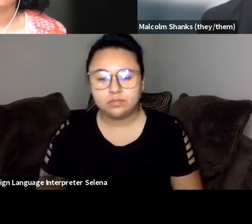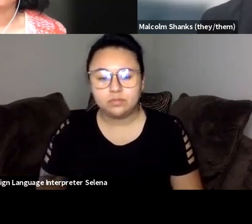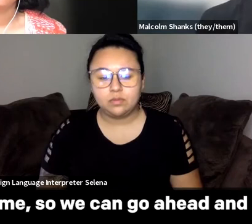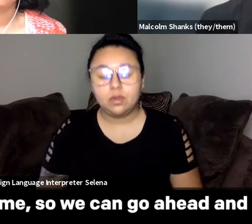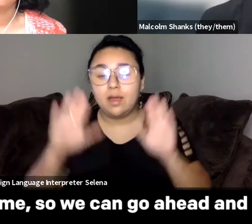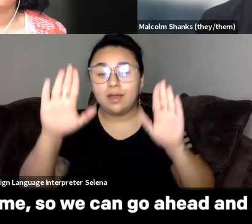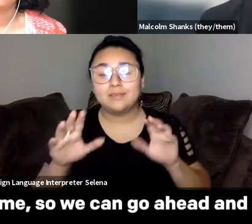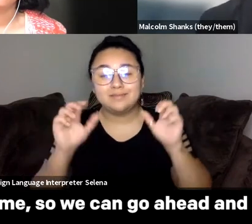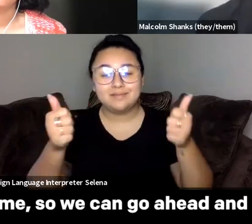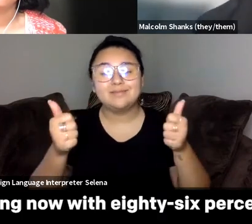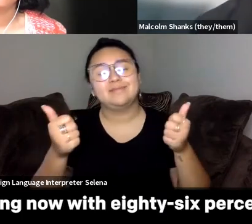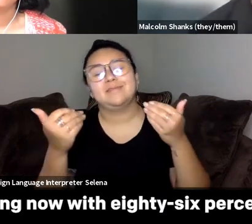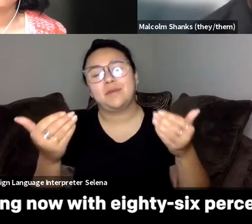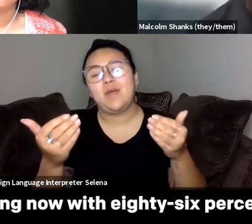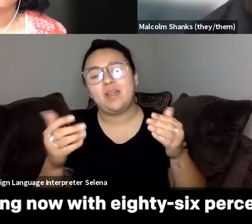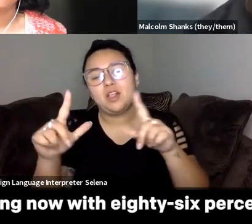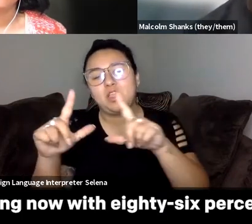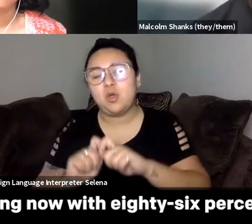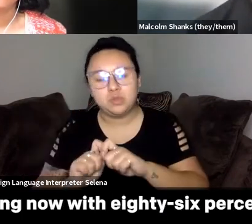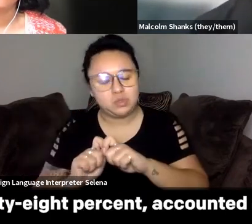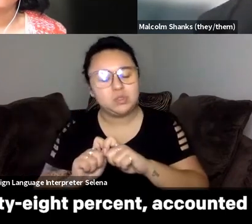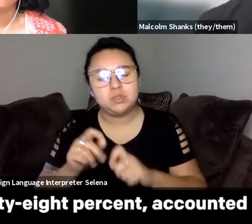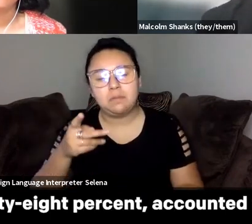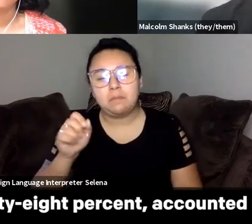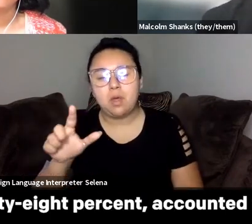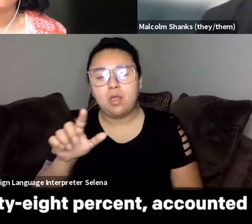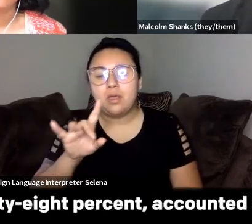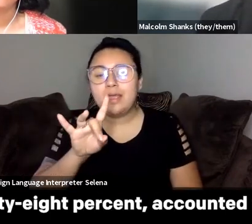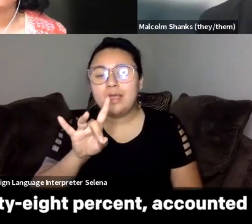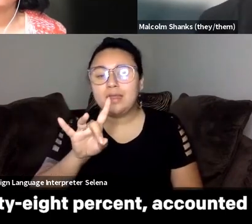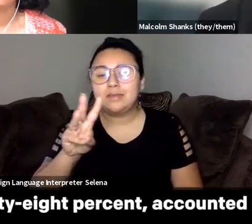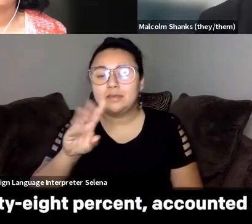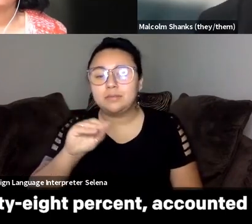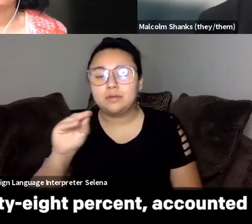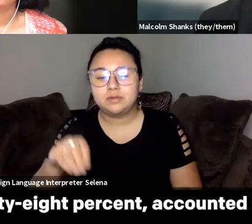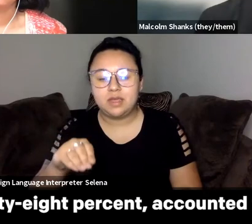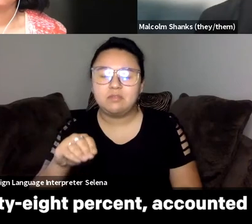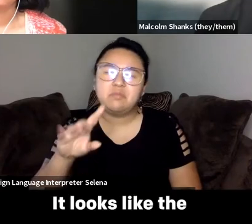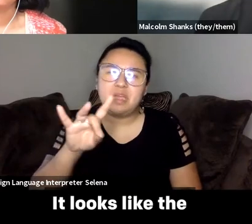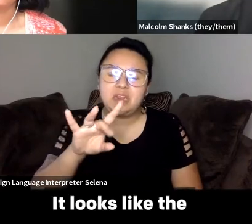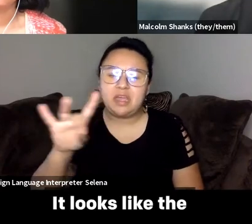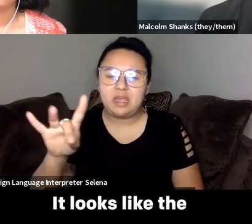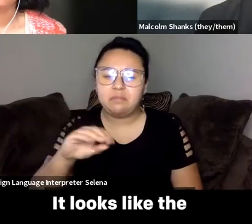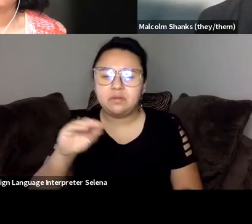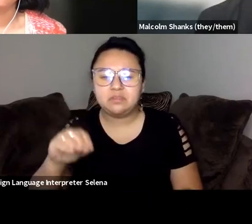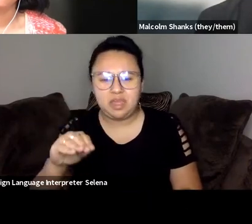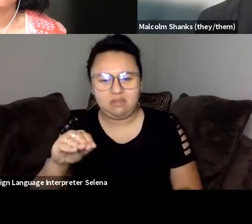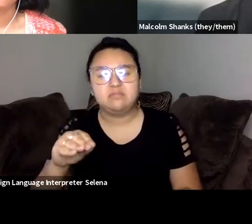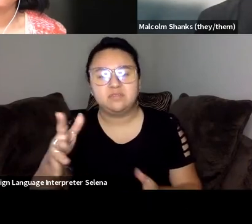Awesome. So we can go ahead and close polling now with 86%, 88% accounted for. It looks